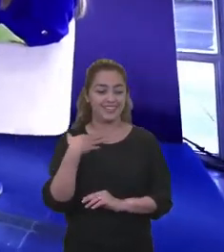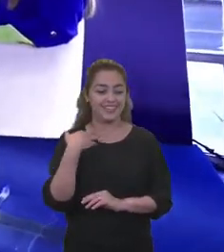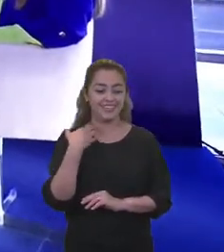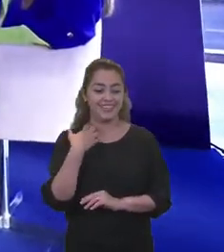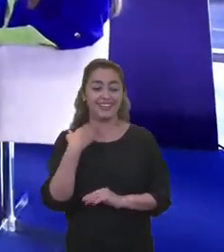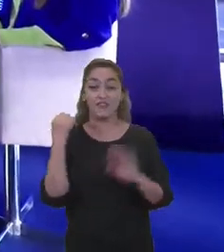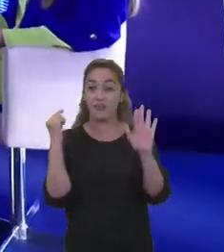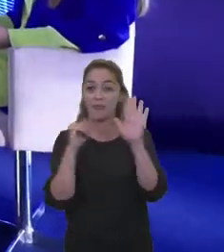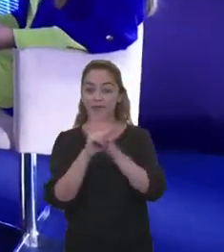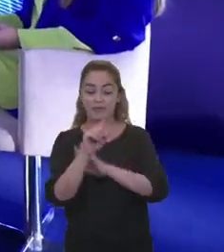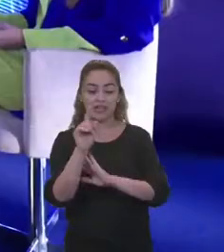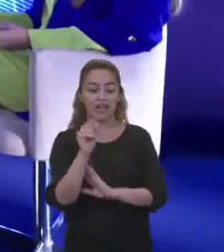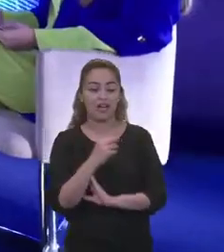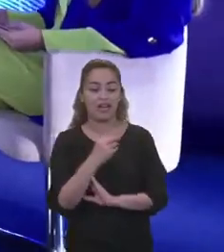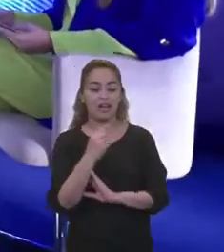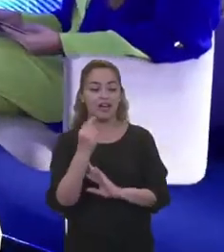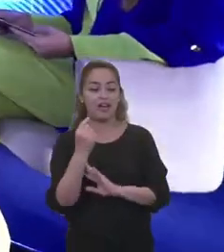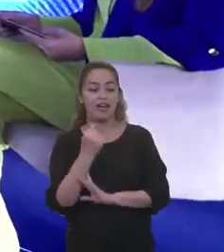she's preparing.